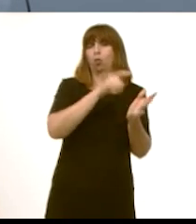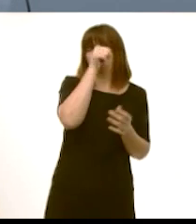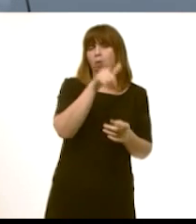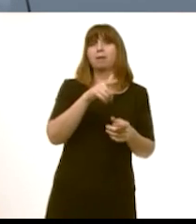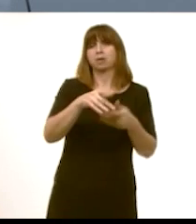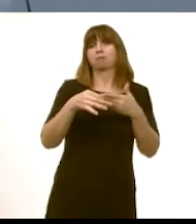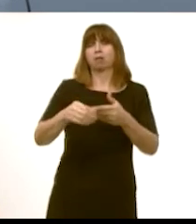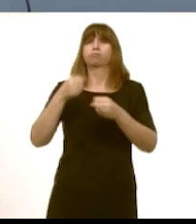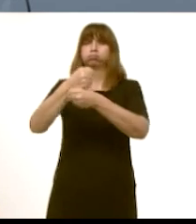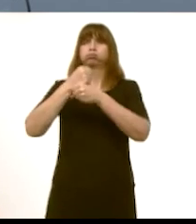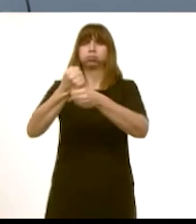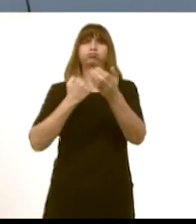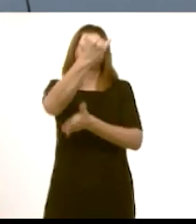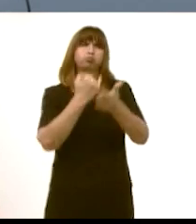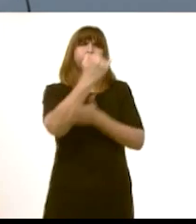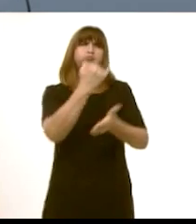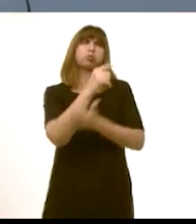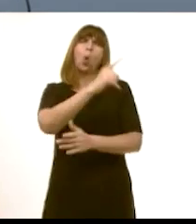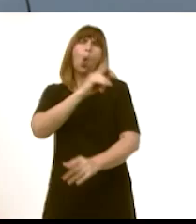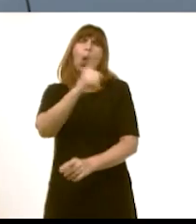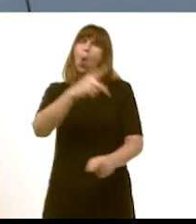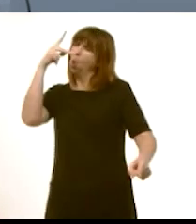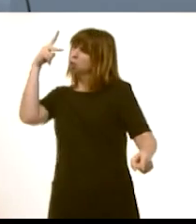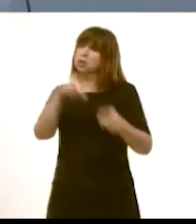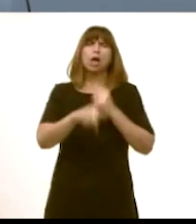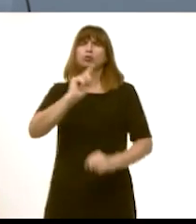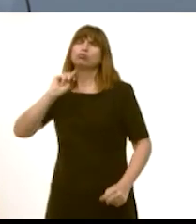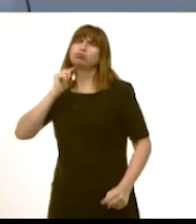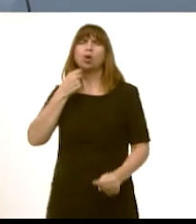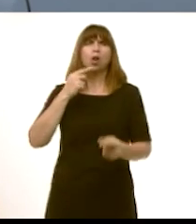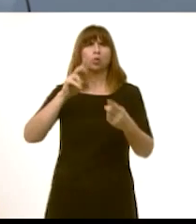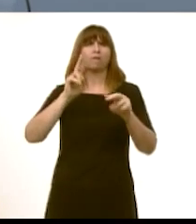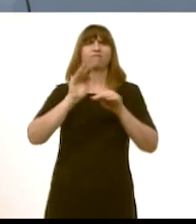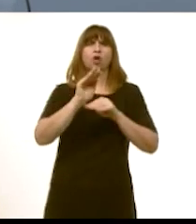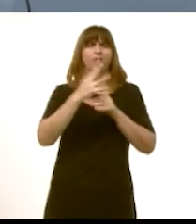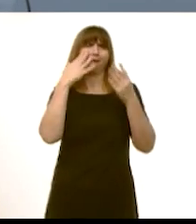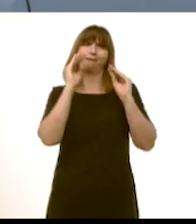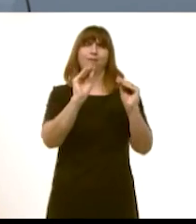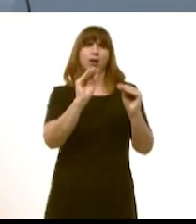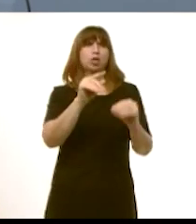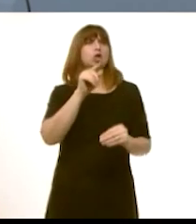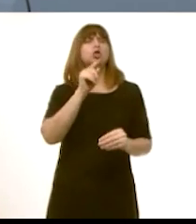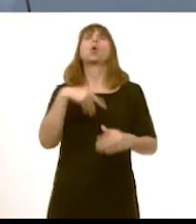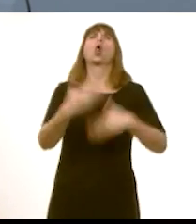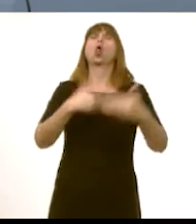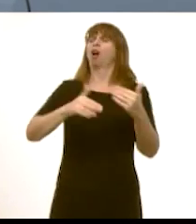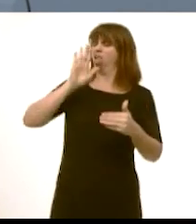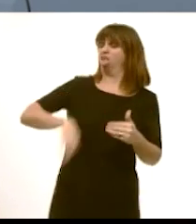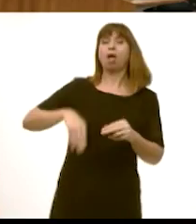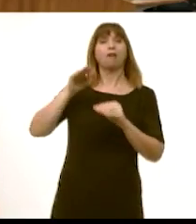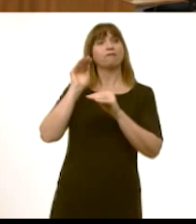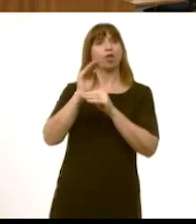was highlighting the savage cuts that your government have made to further education and the blind spot that you clearly have when it comes to further